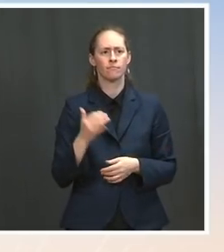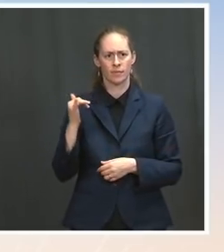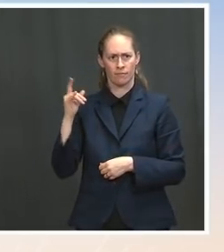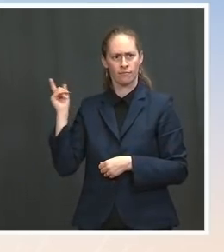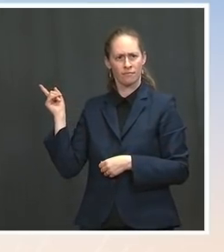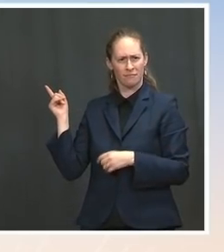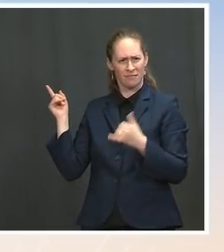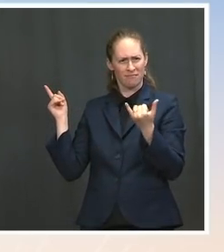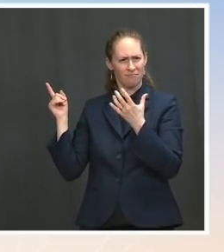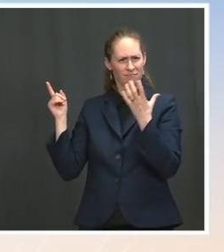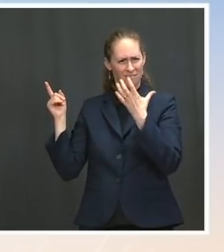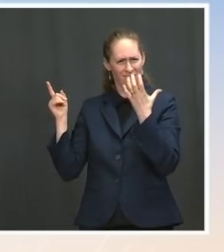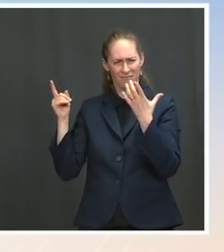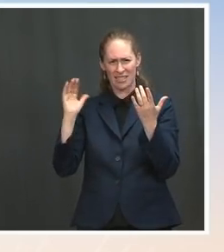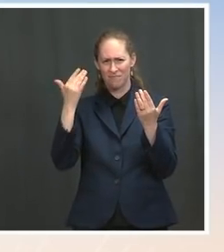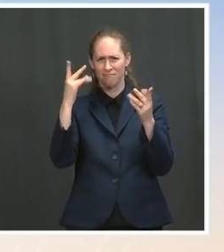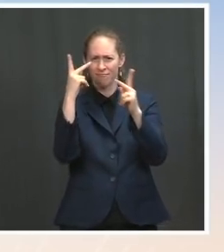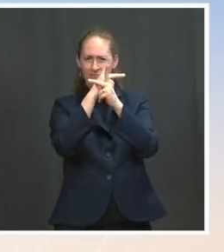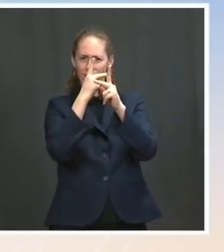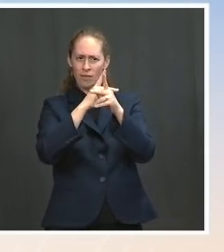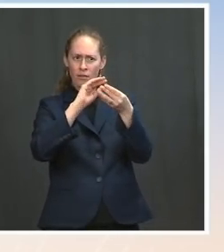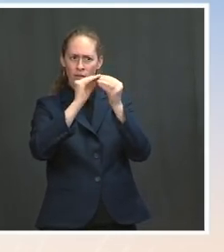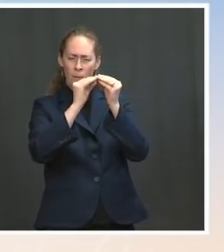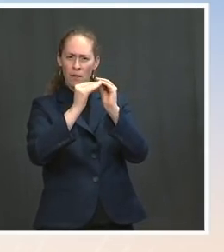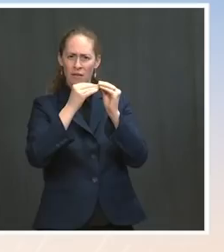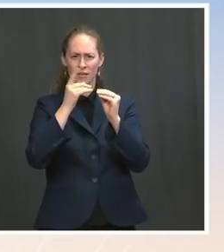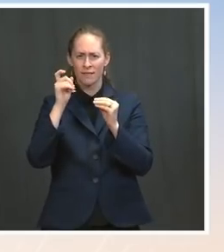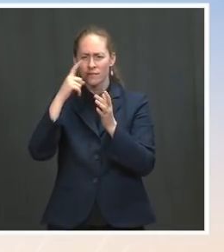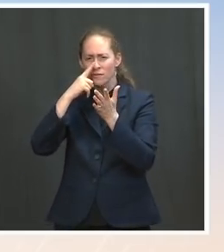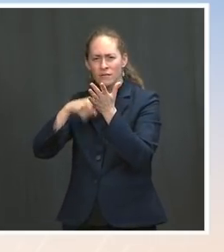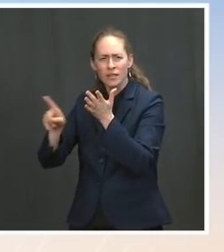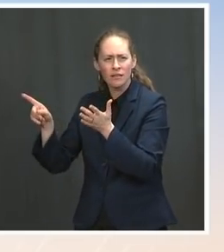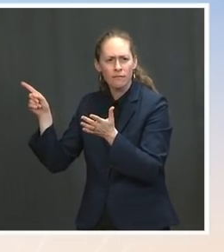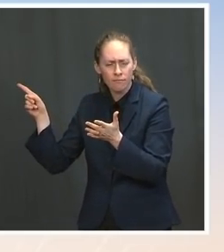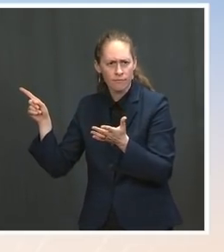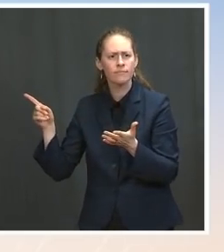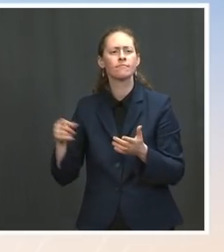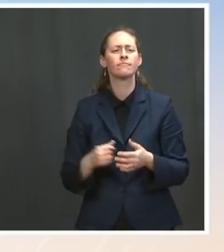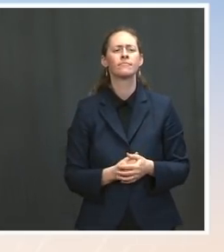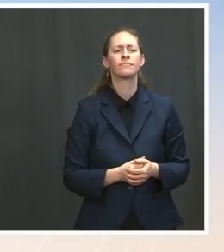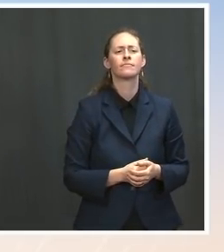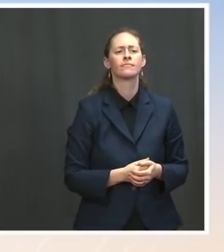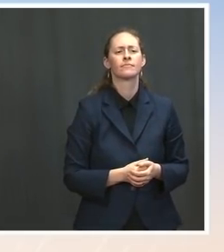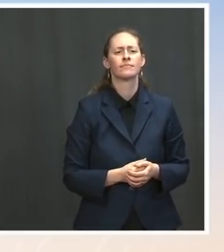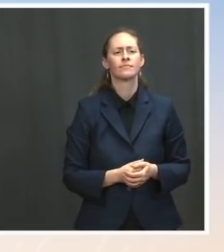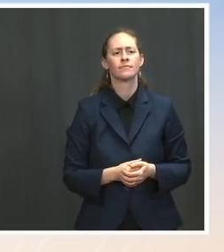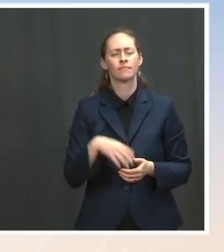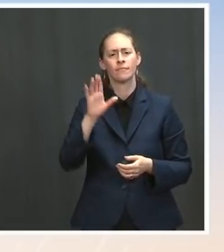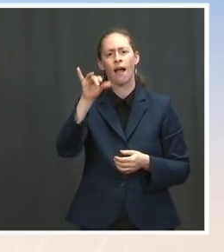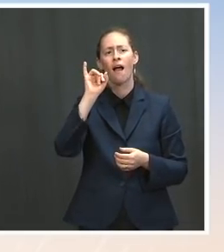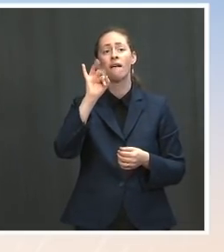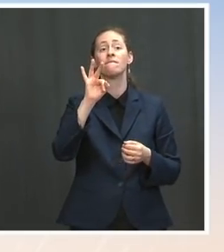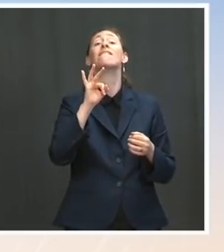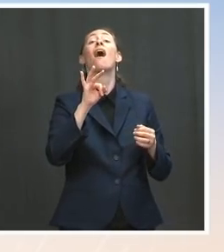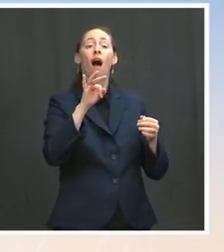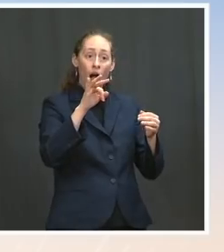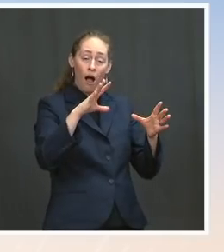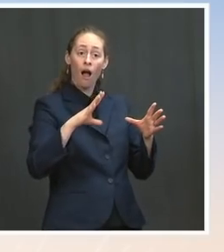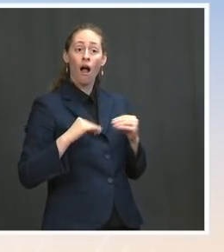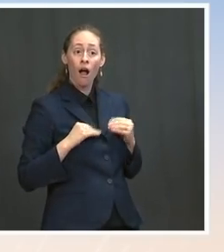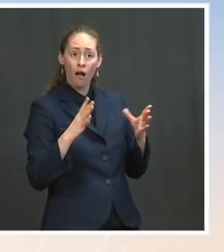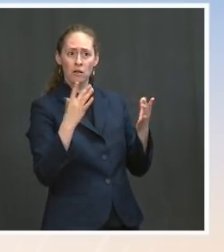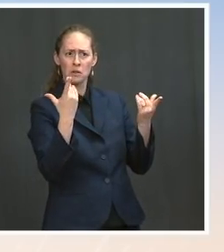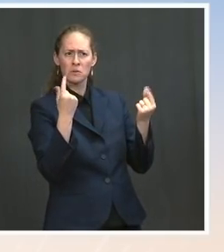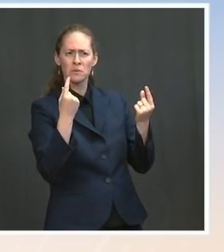to this president and if that outcome would be acceptable, should it repeat later this month when the Senate takes a vote? When you say the math